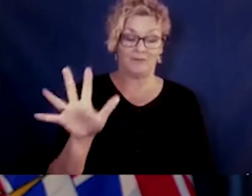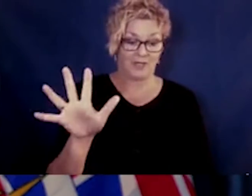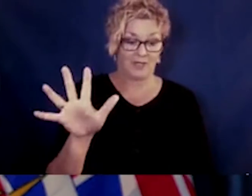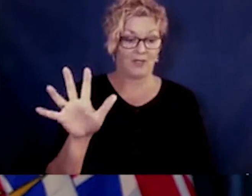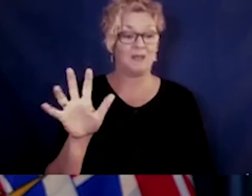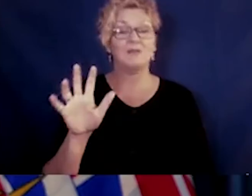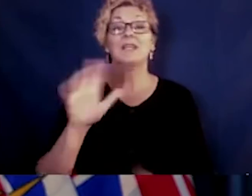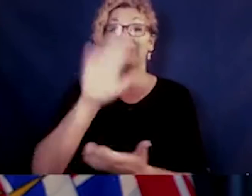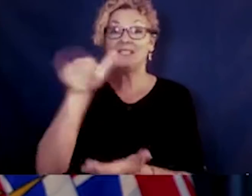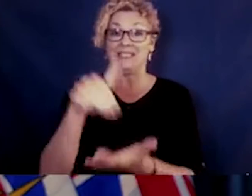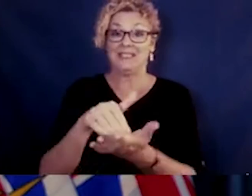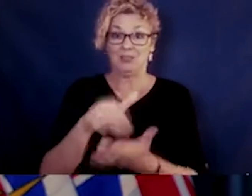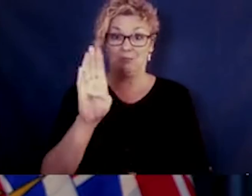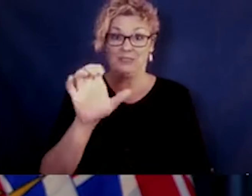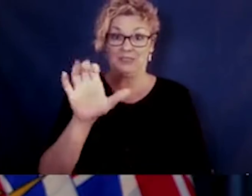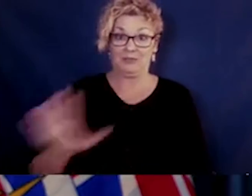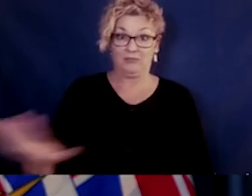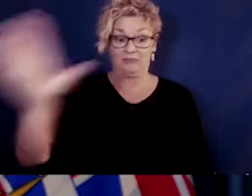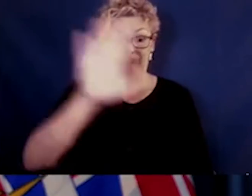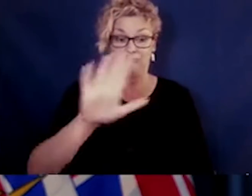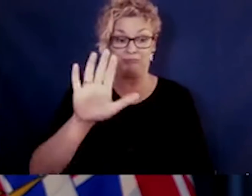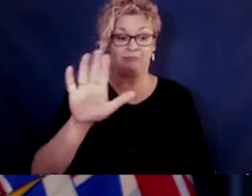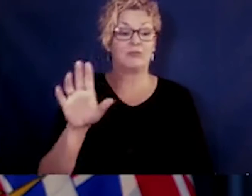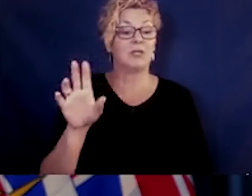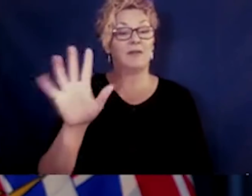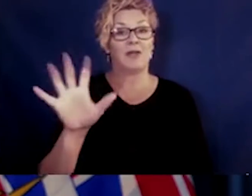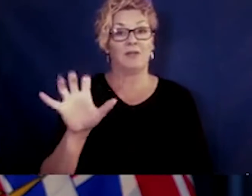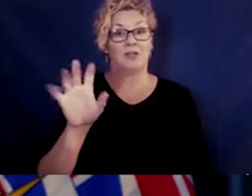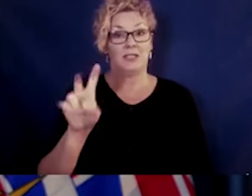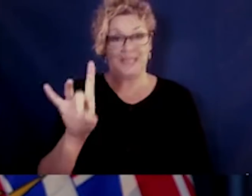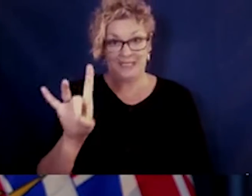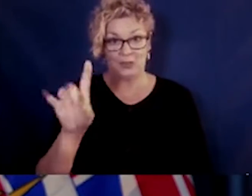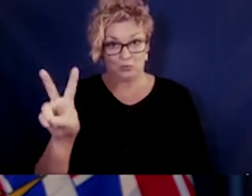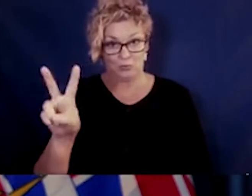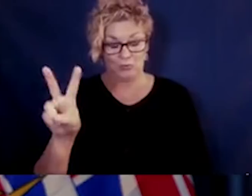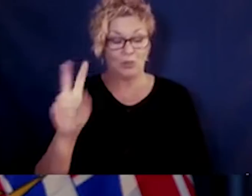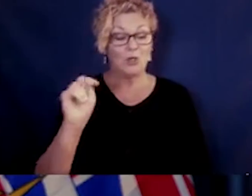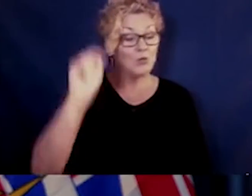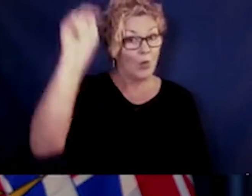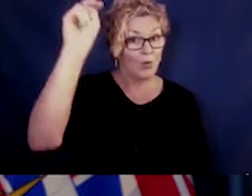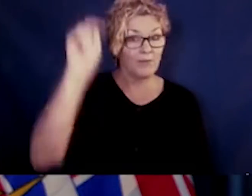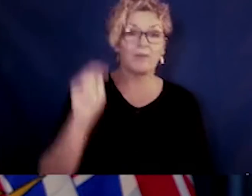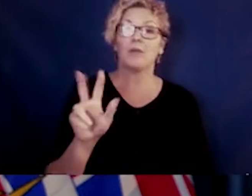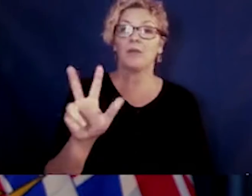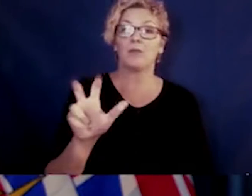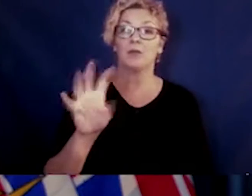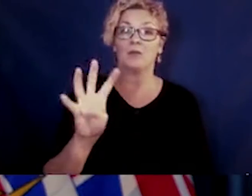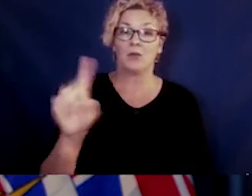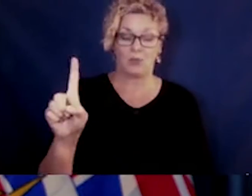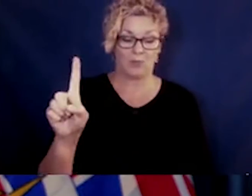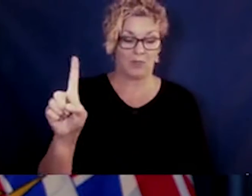to 250. And our condolences go out to the families and the care providers and the communities of these 5